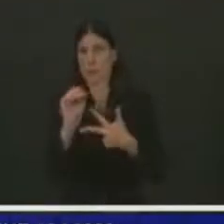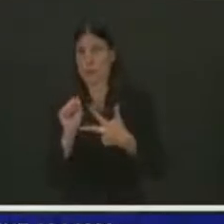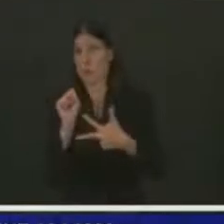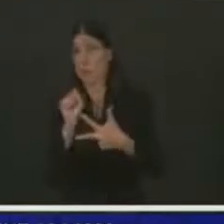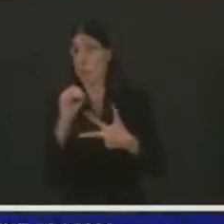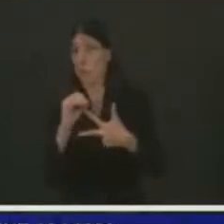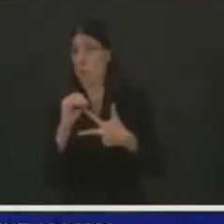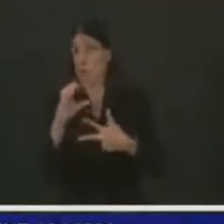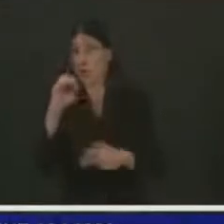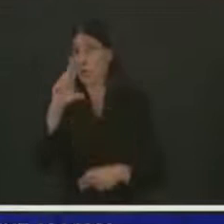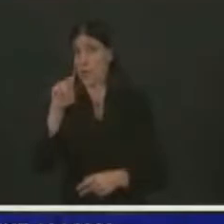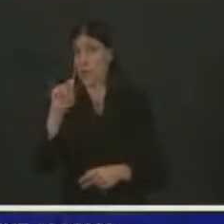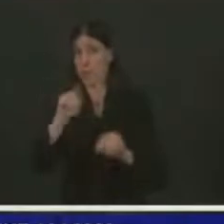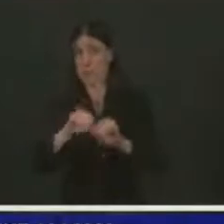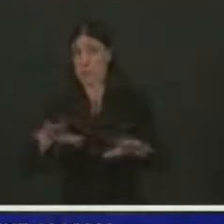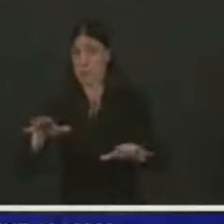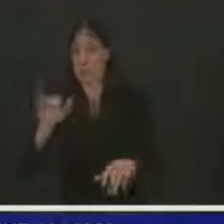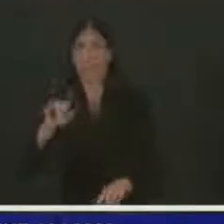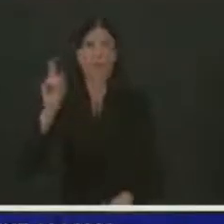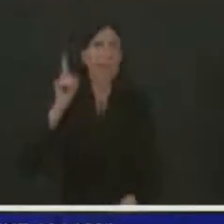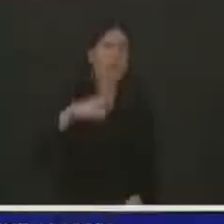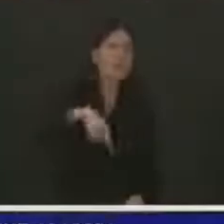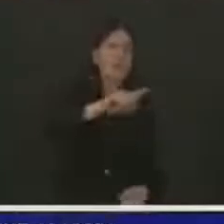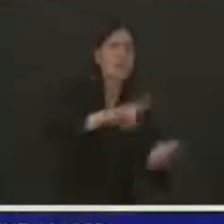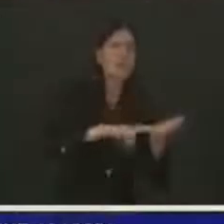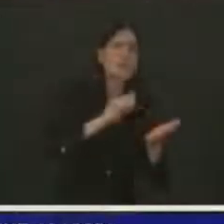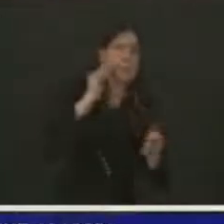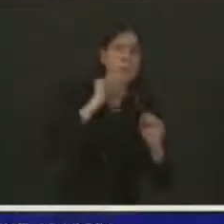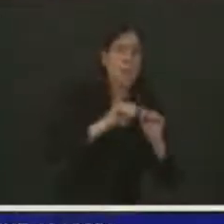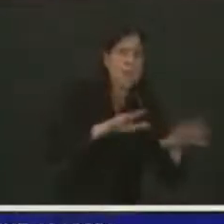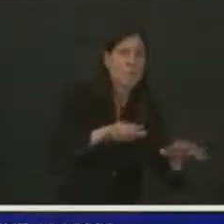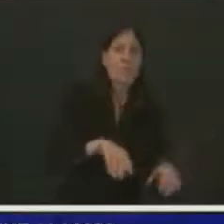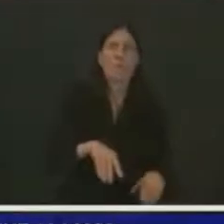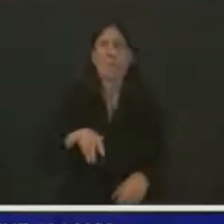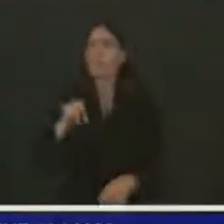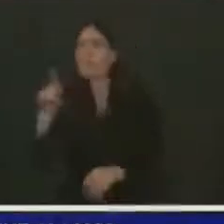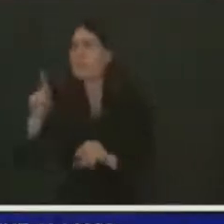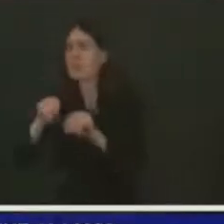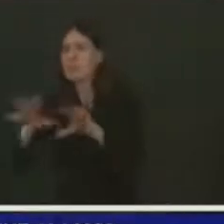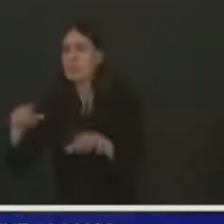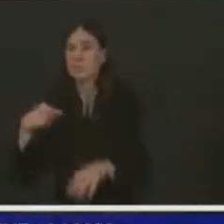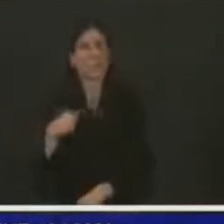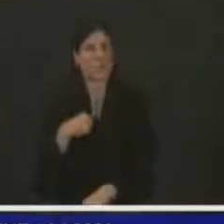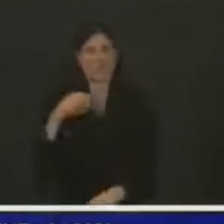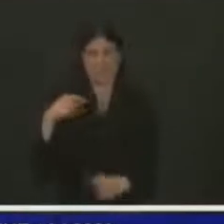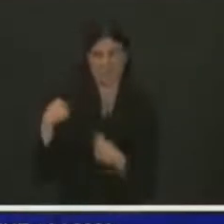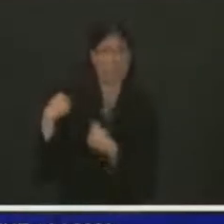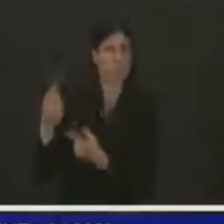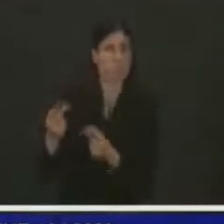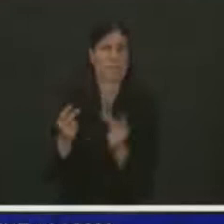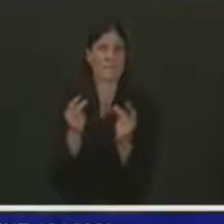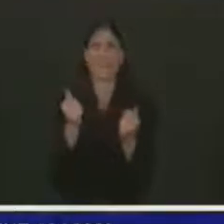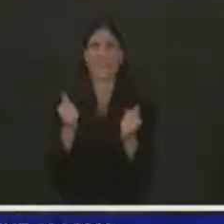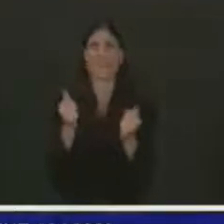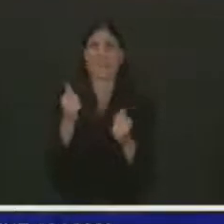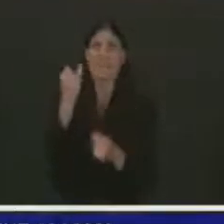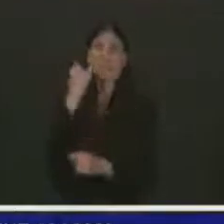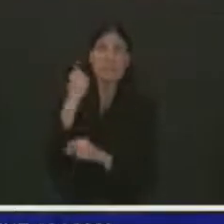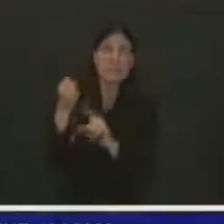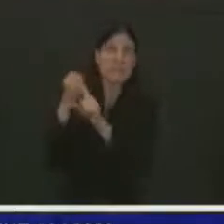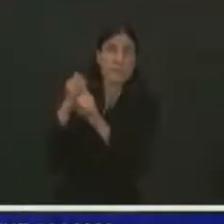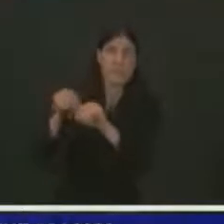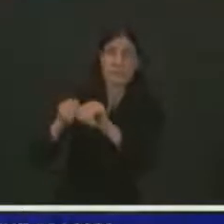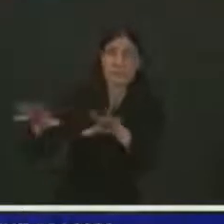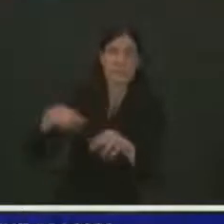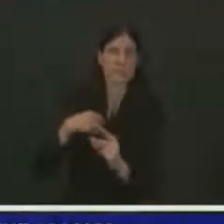us to really be aggressive in settings that are at higher risk, such as